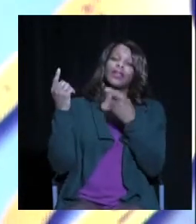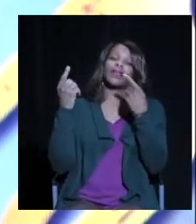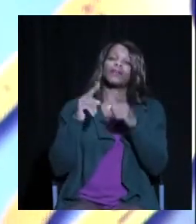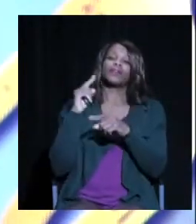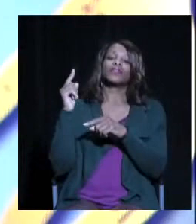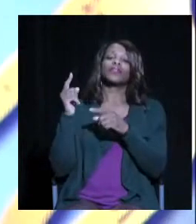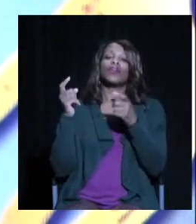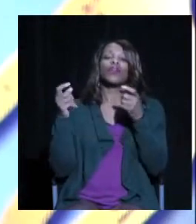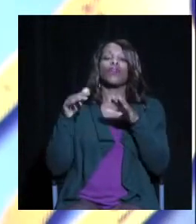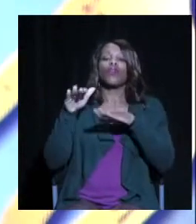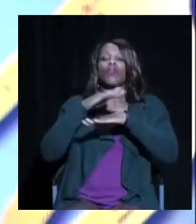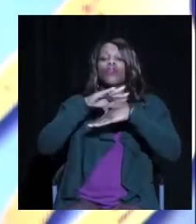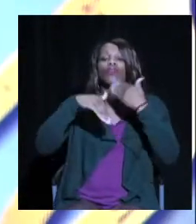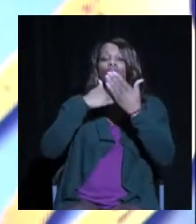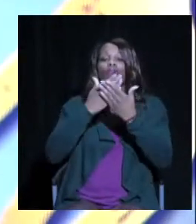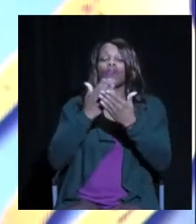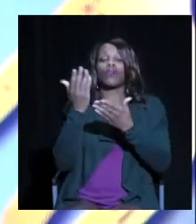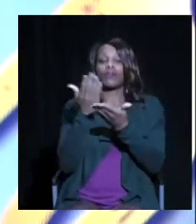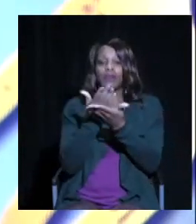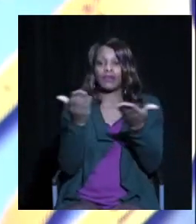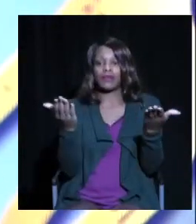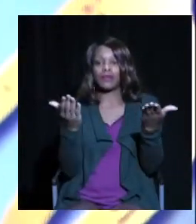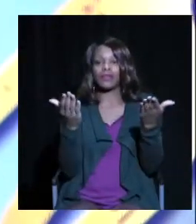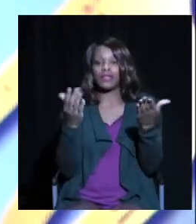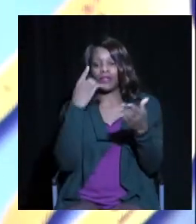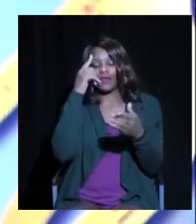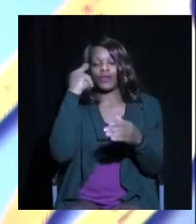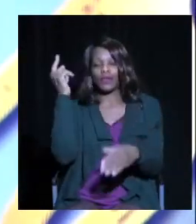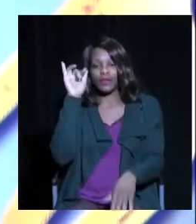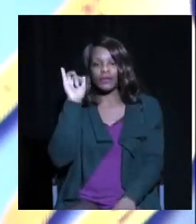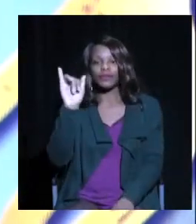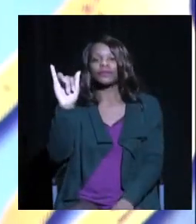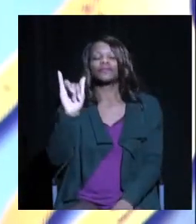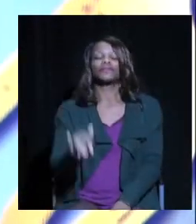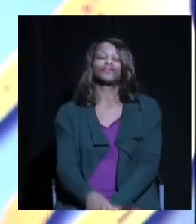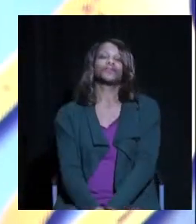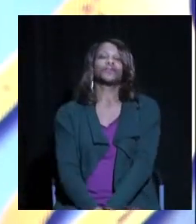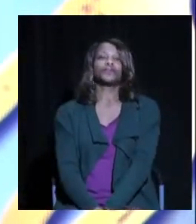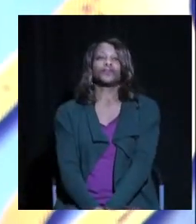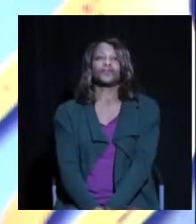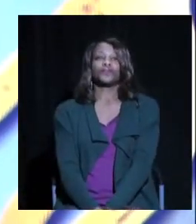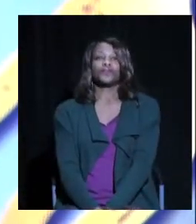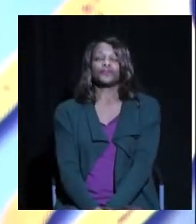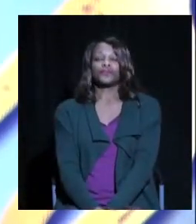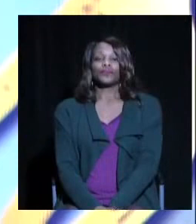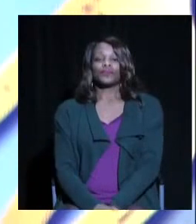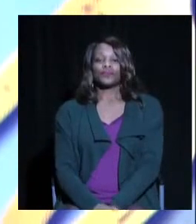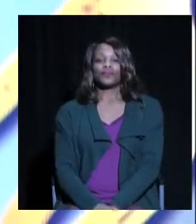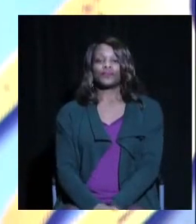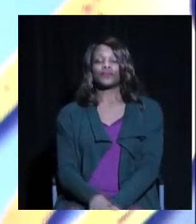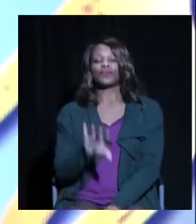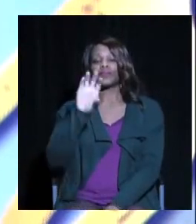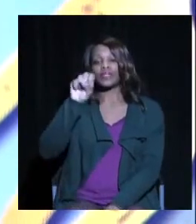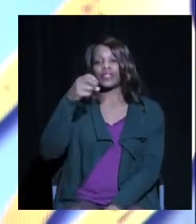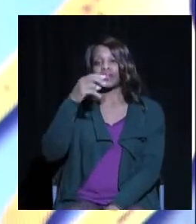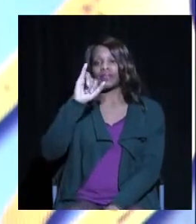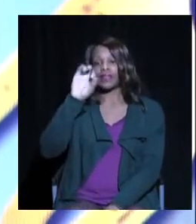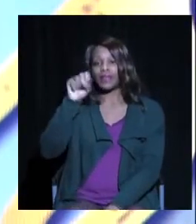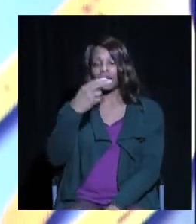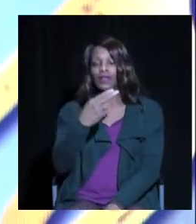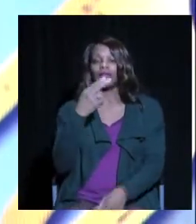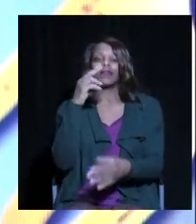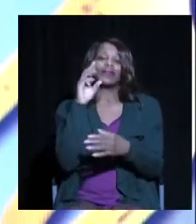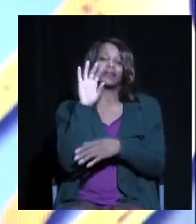all things for an eternity, that God has welcomed all of us. Isaiah 9:7 says, "Of the greatness of